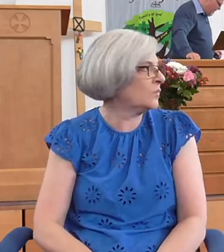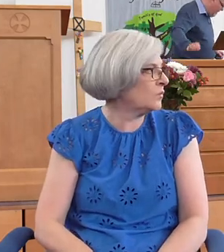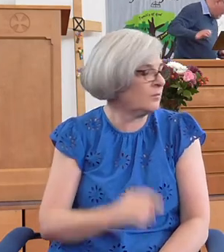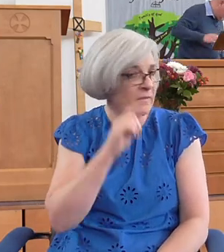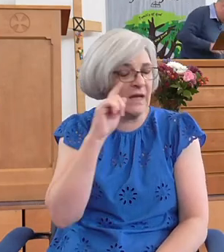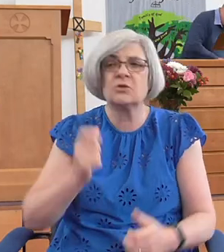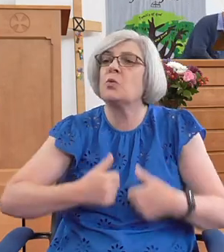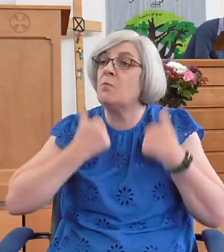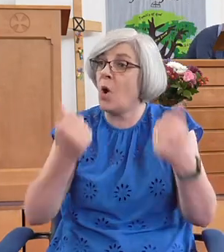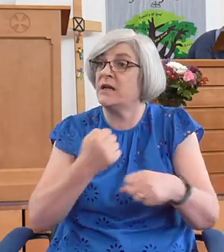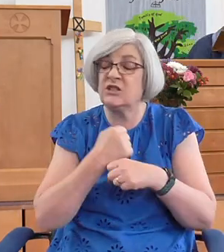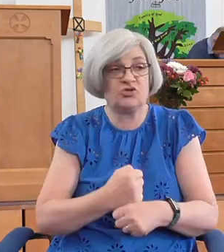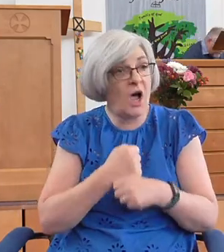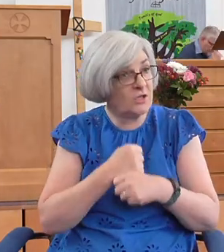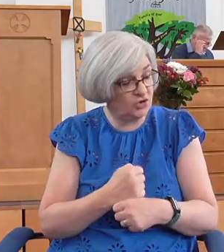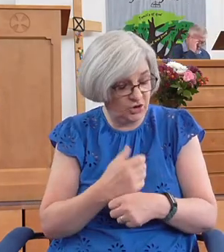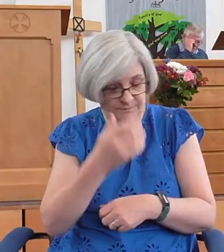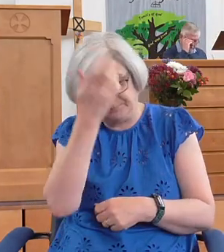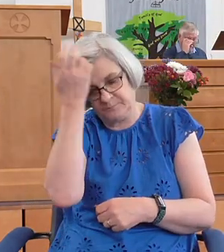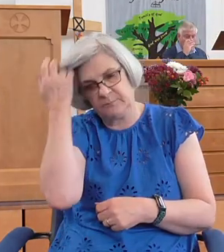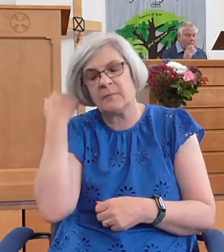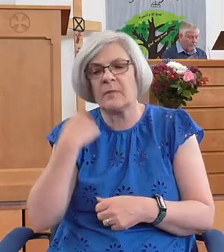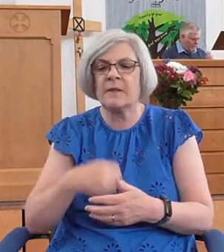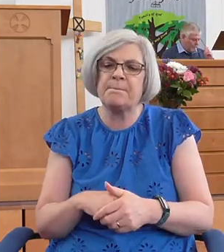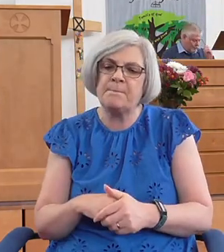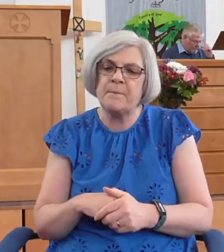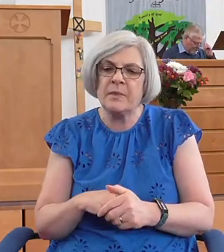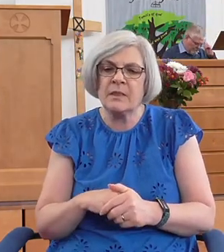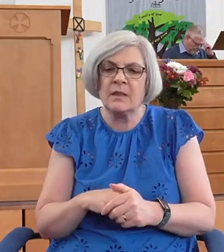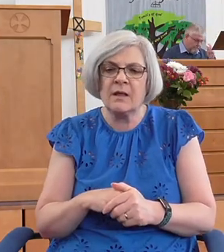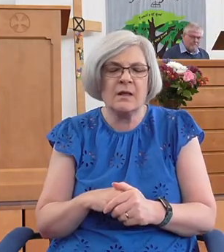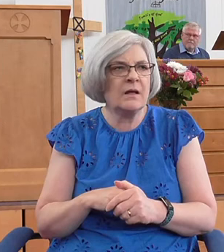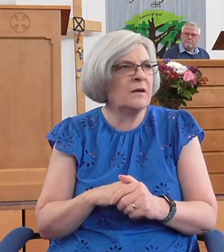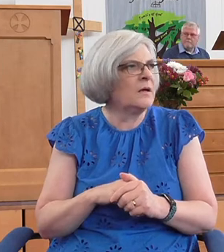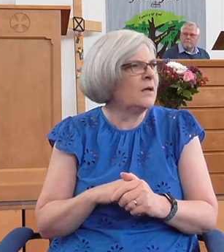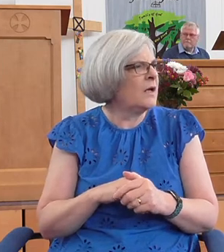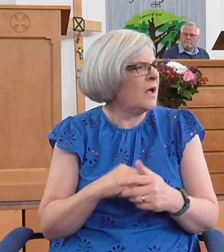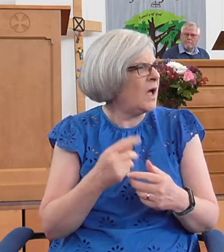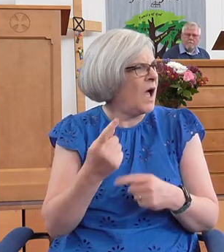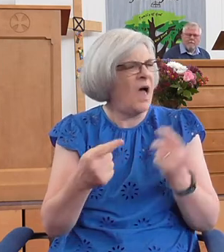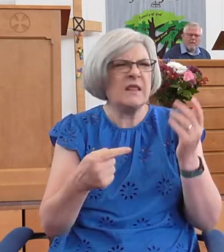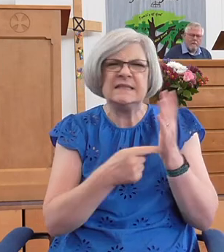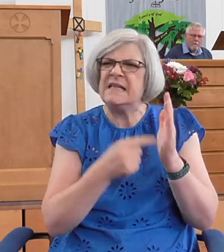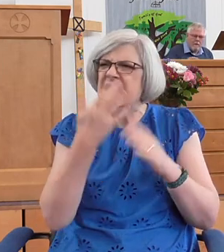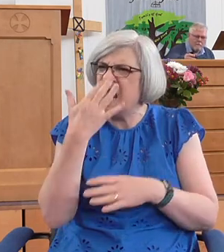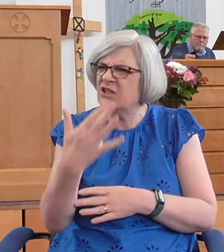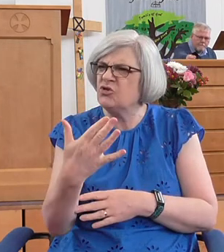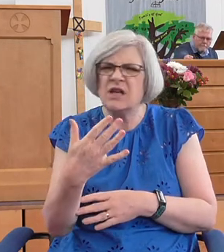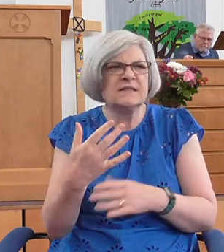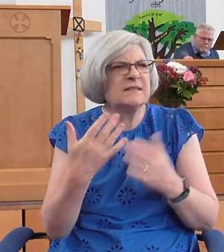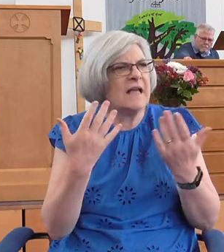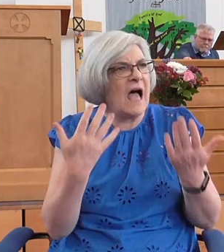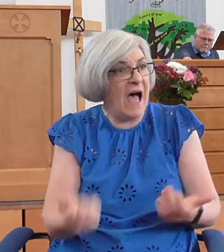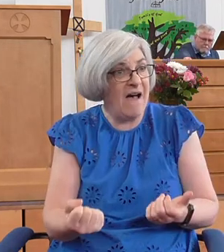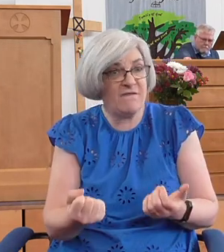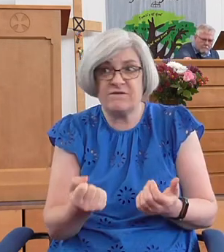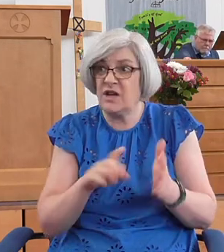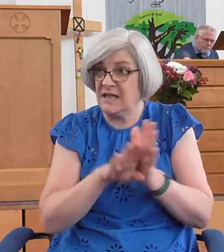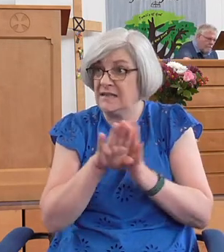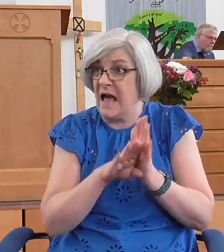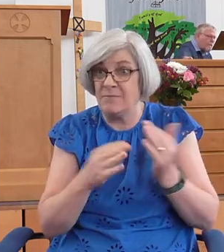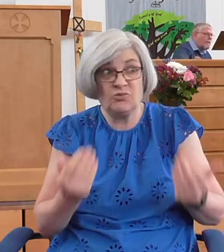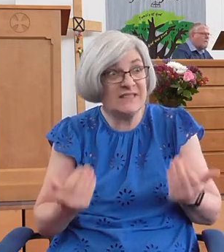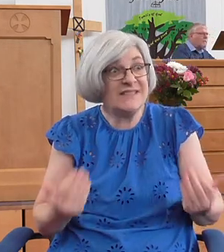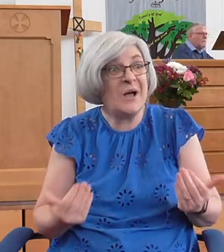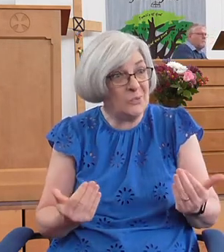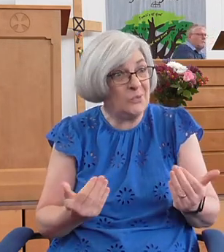Good morning, church. Good morning. It's been for the teenagers an exam time. So they've been going through tests,